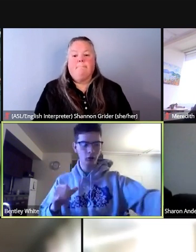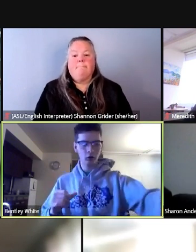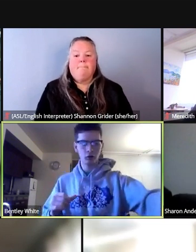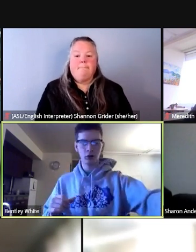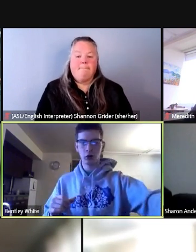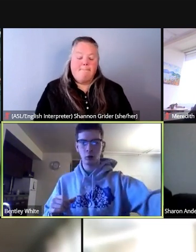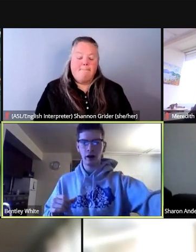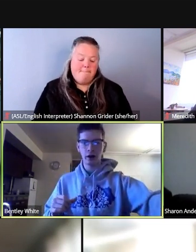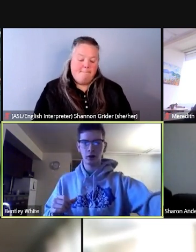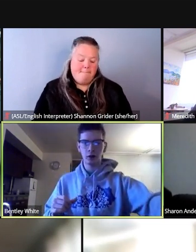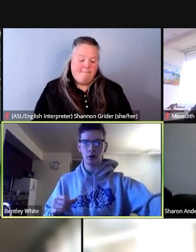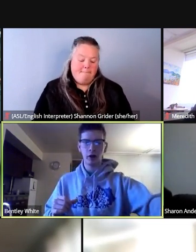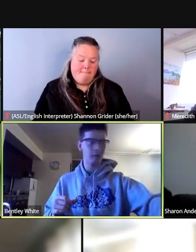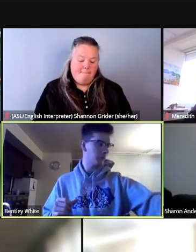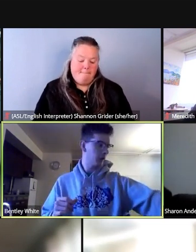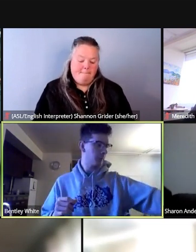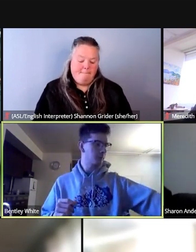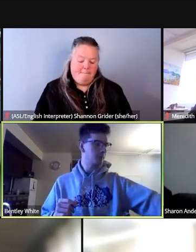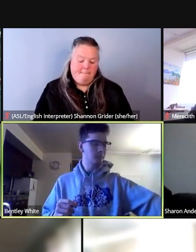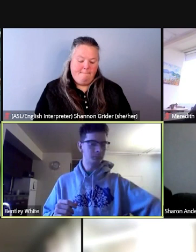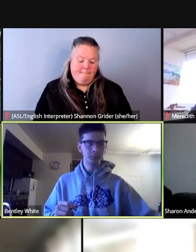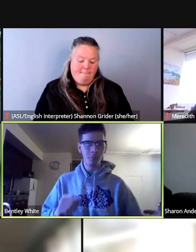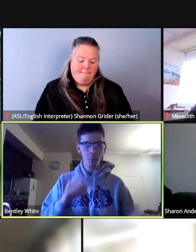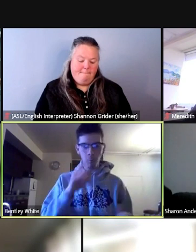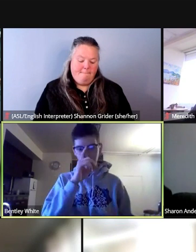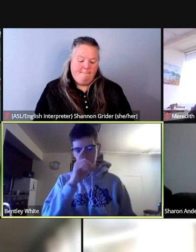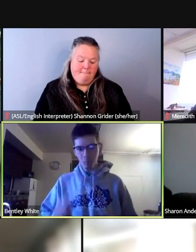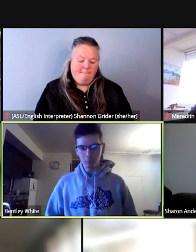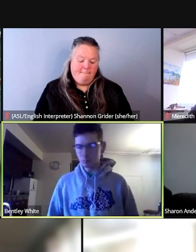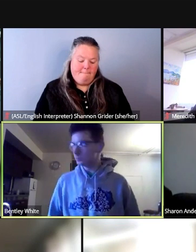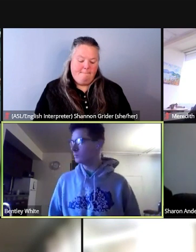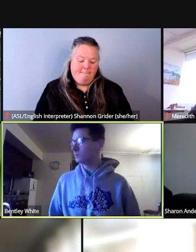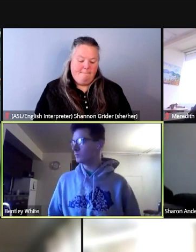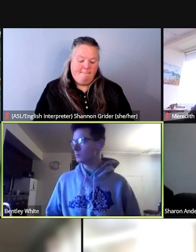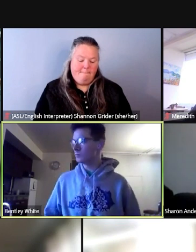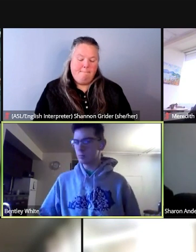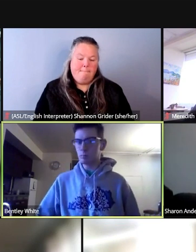I think we're just going to go ahead and hear that from them.